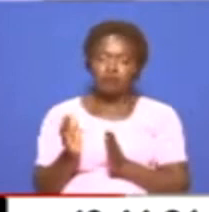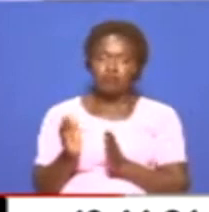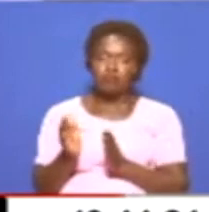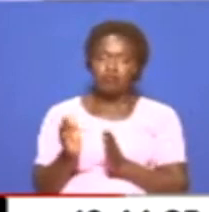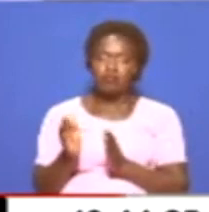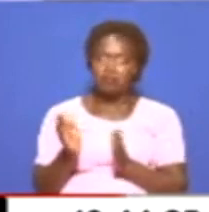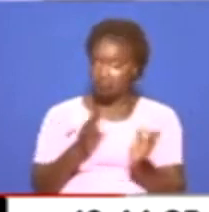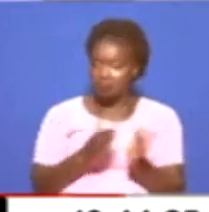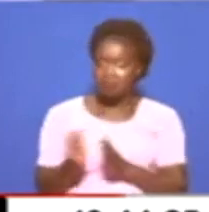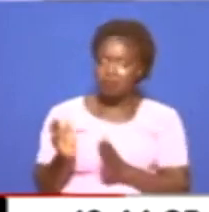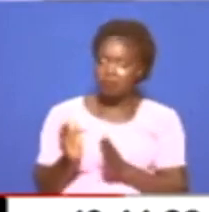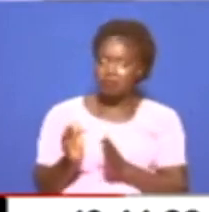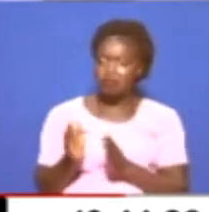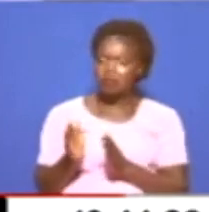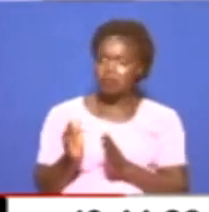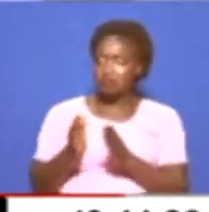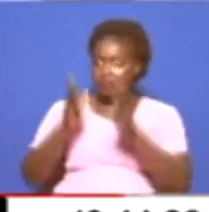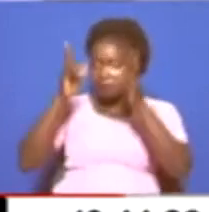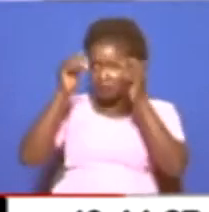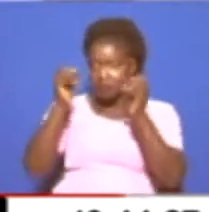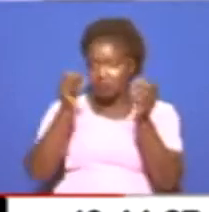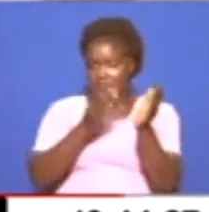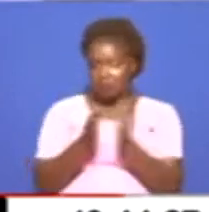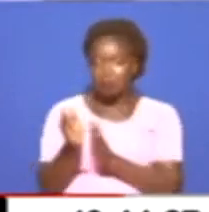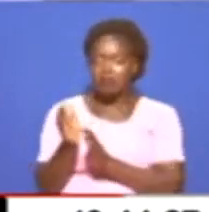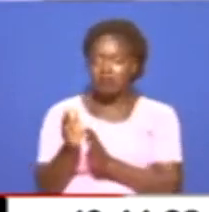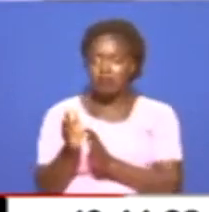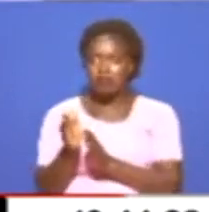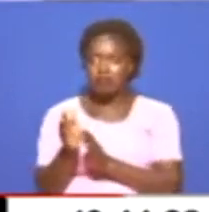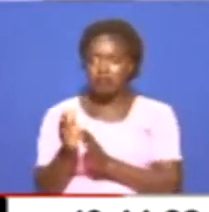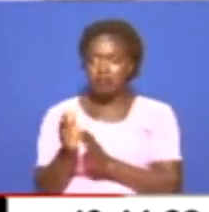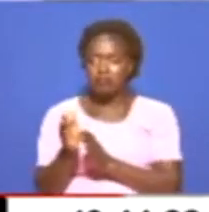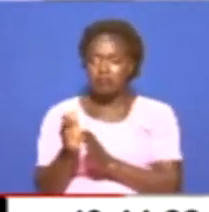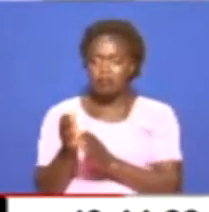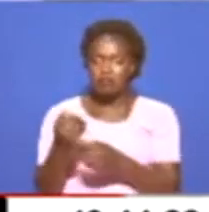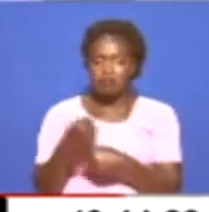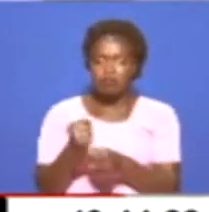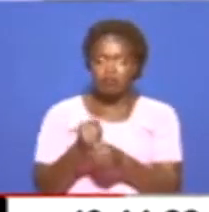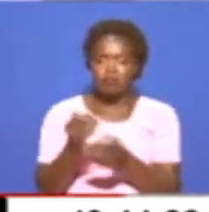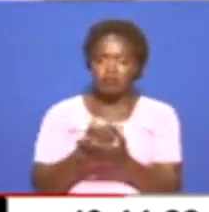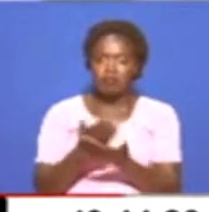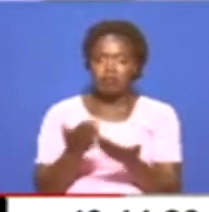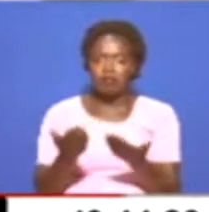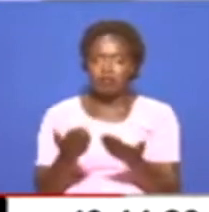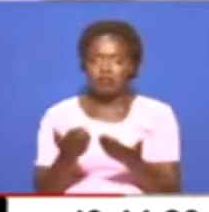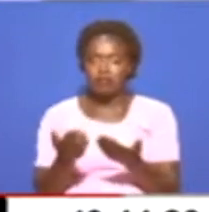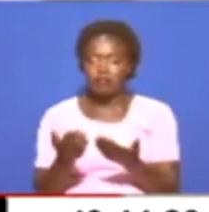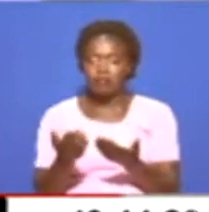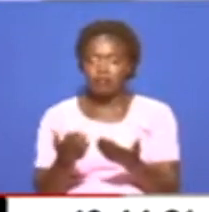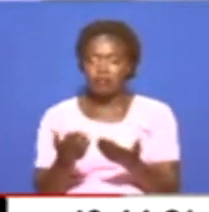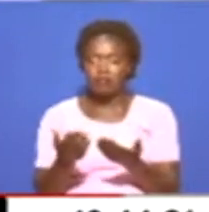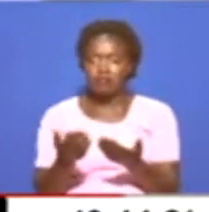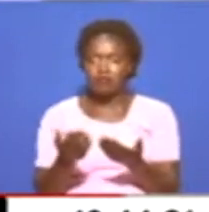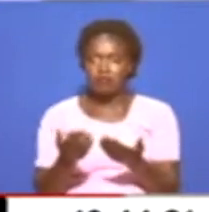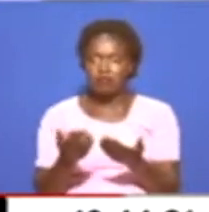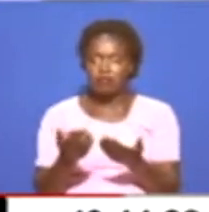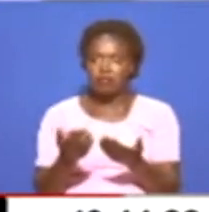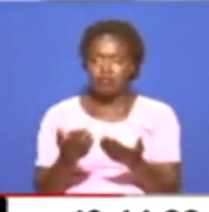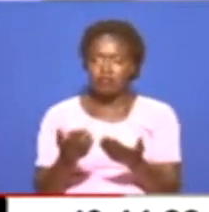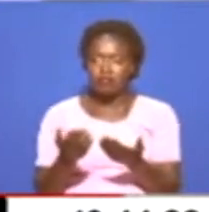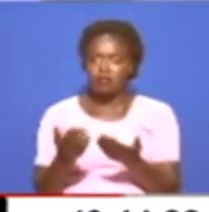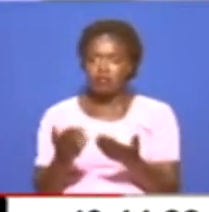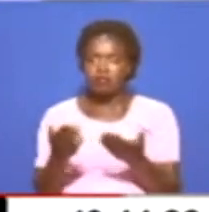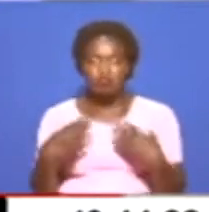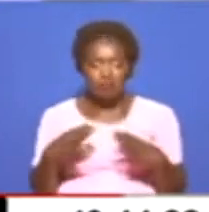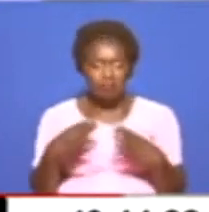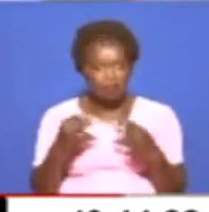scheme, an evil scheme that has been hatched somewhere and is being, people are